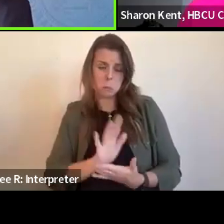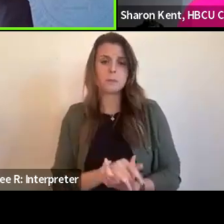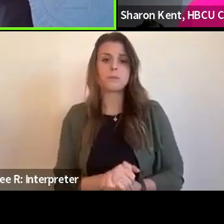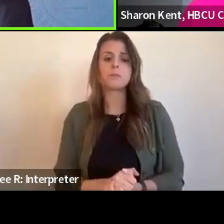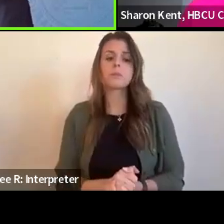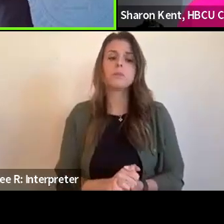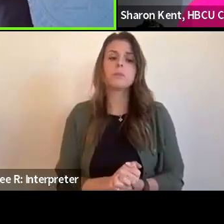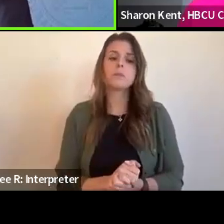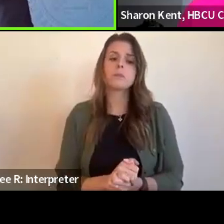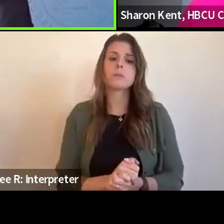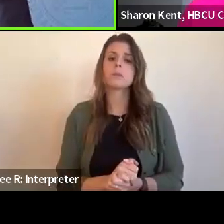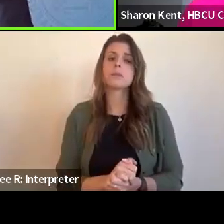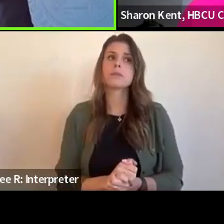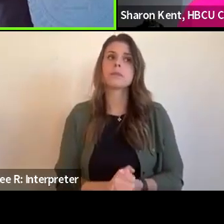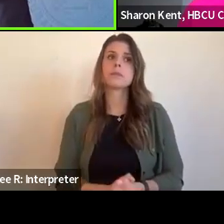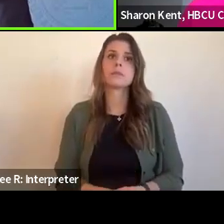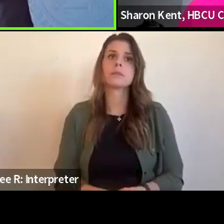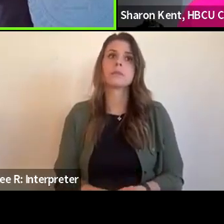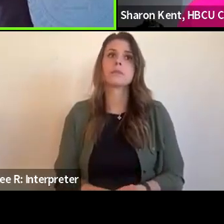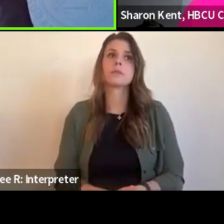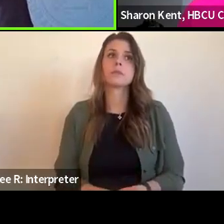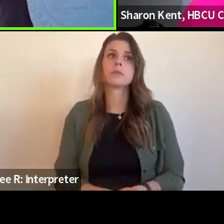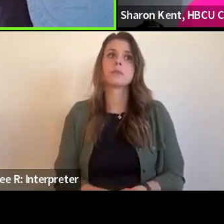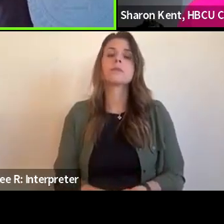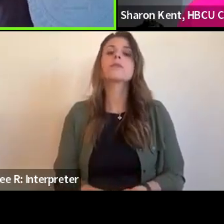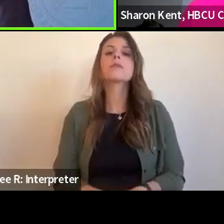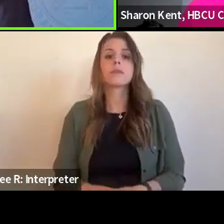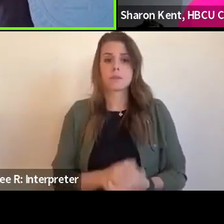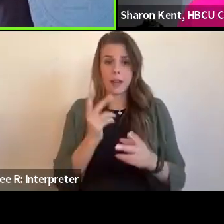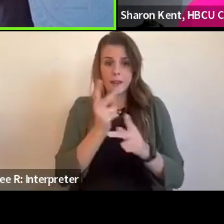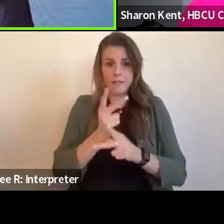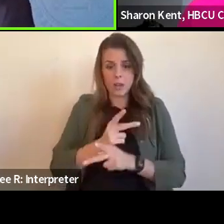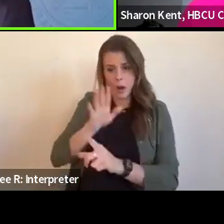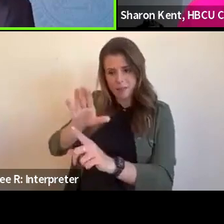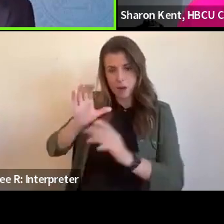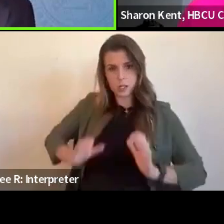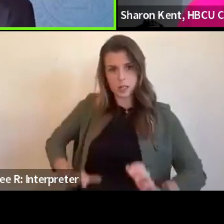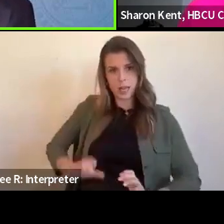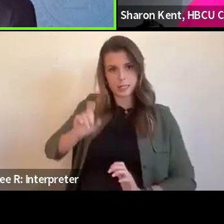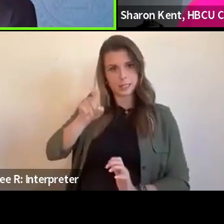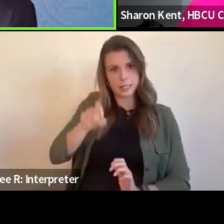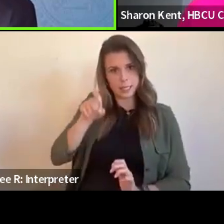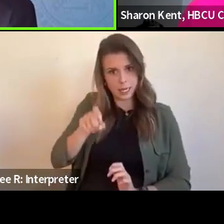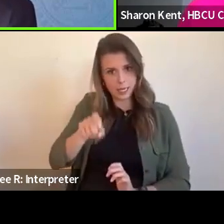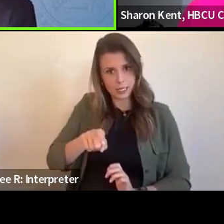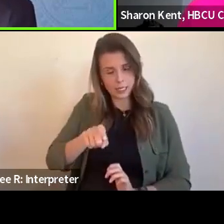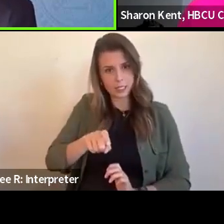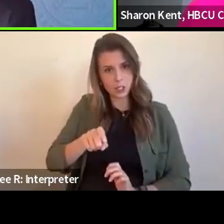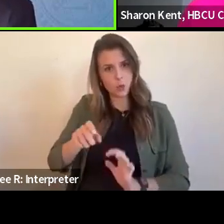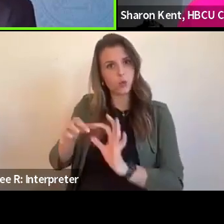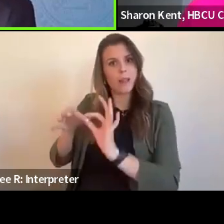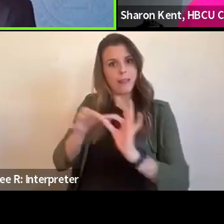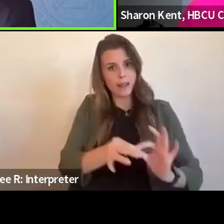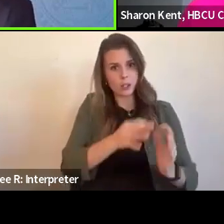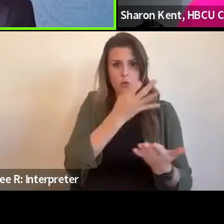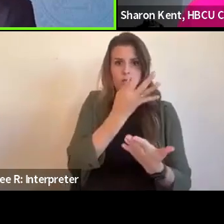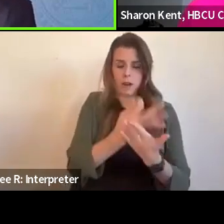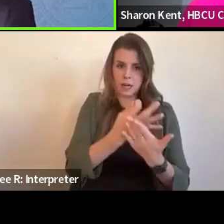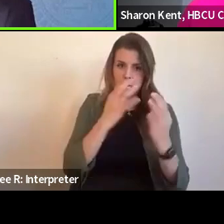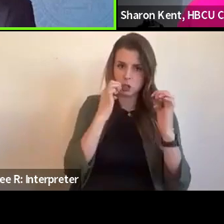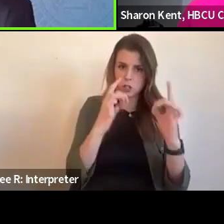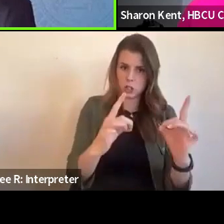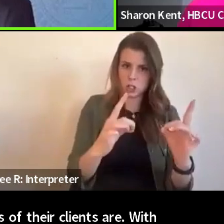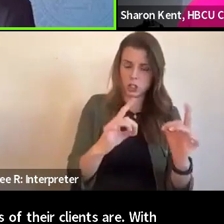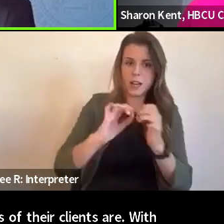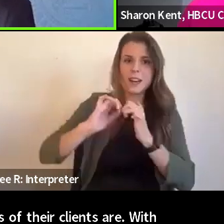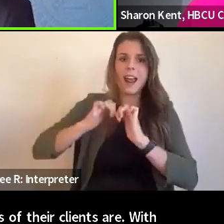they can speak to what the needs of their clients are with respect to financial education and how best